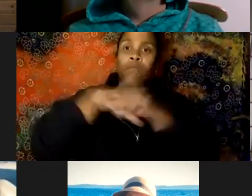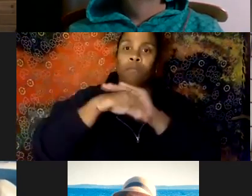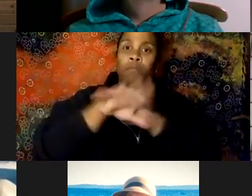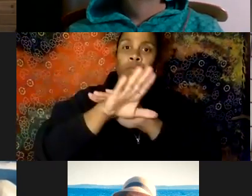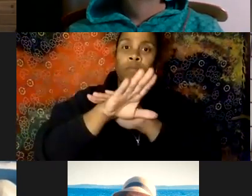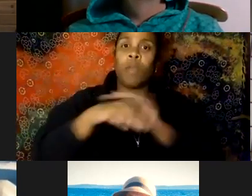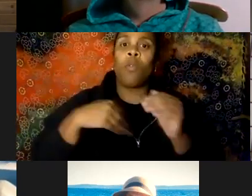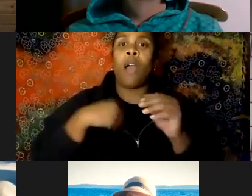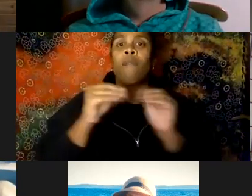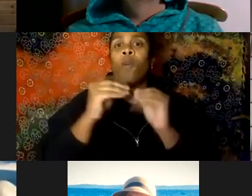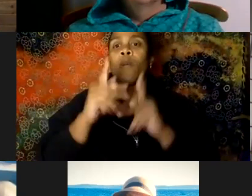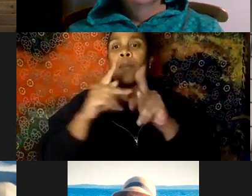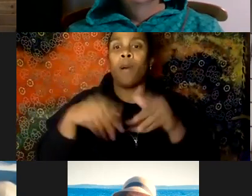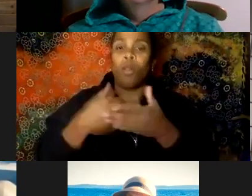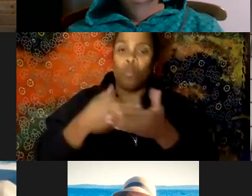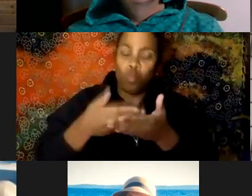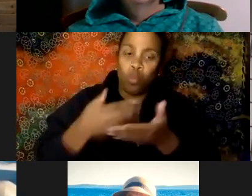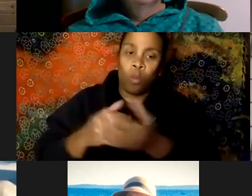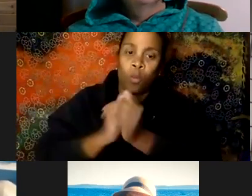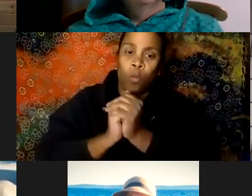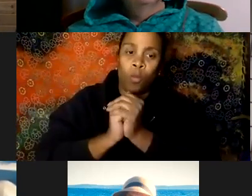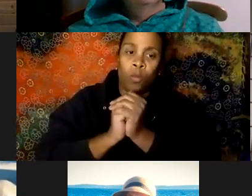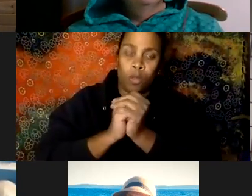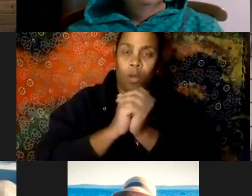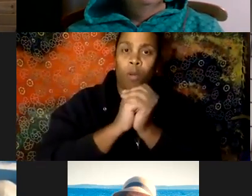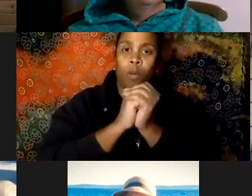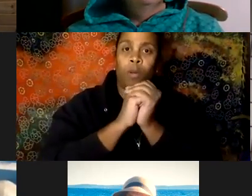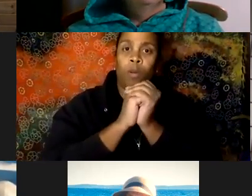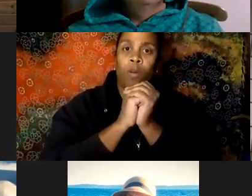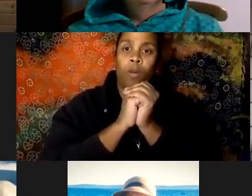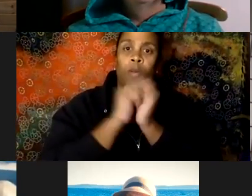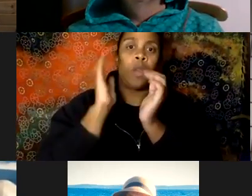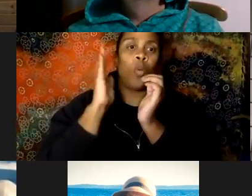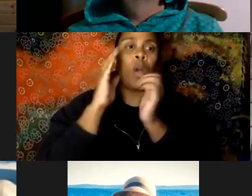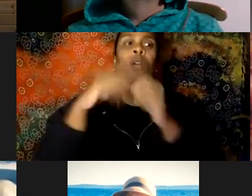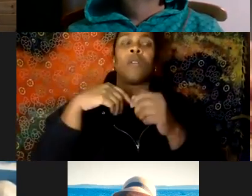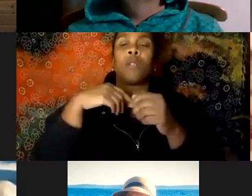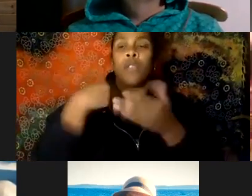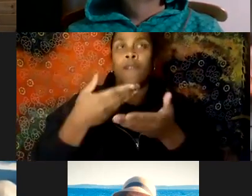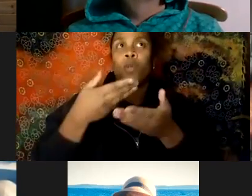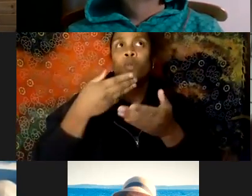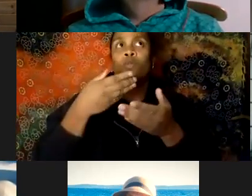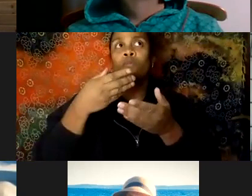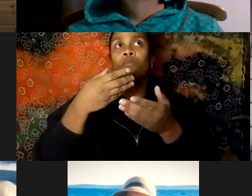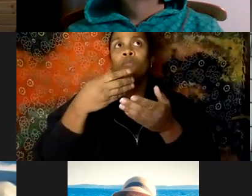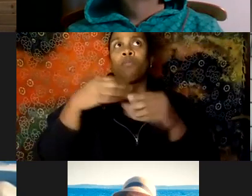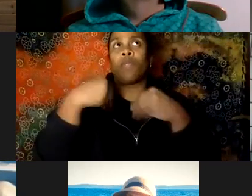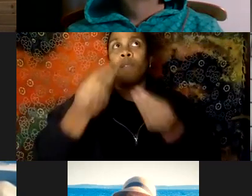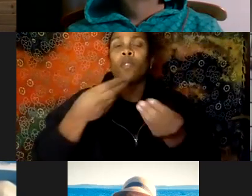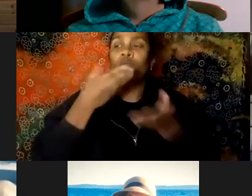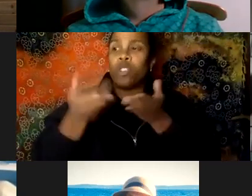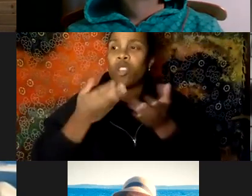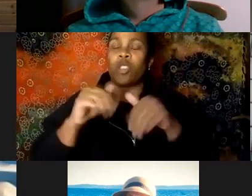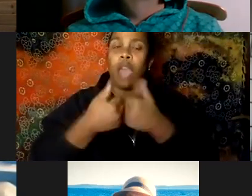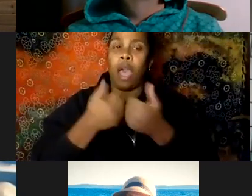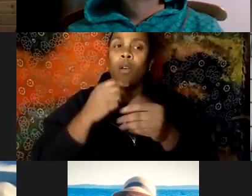coming. So one of the things we'll do is we'll offer tips on how to make your own magic, right? We know that you choose your path, use intention